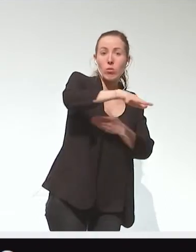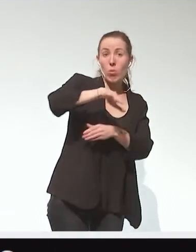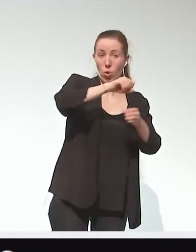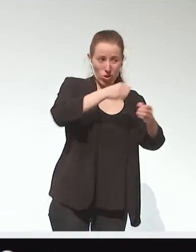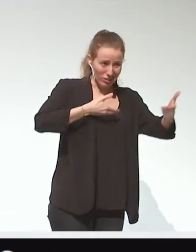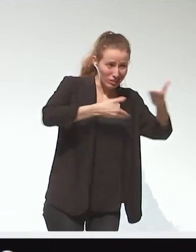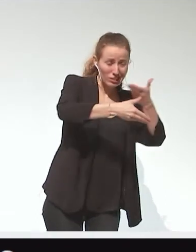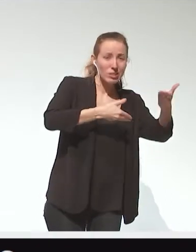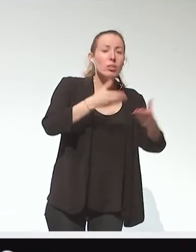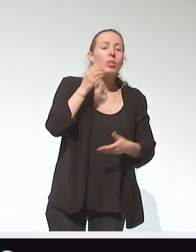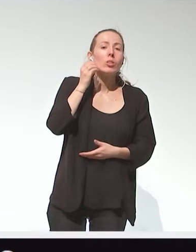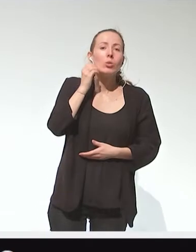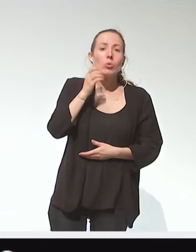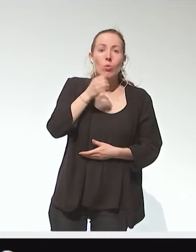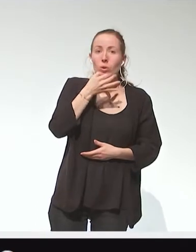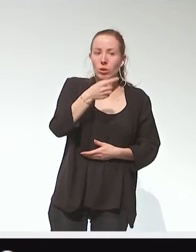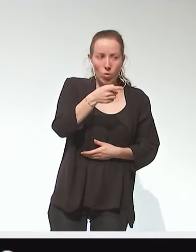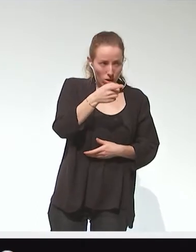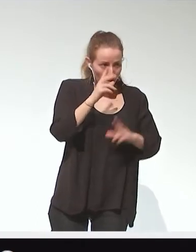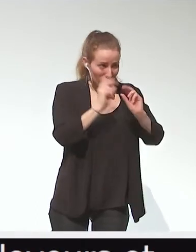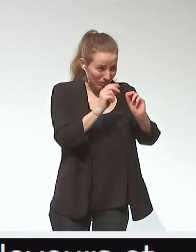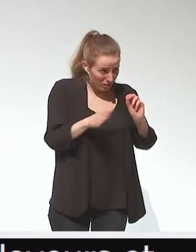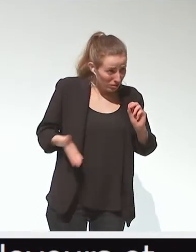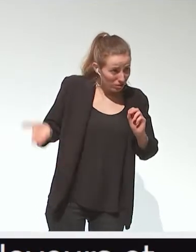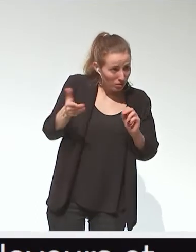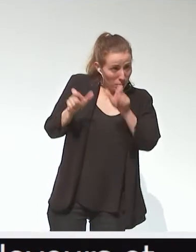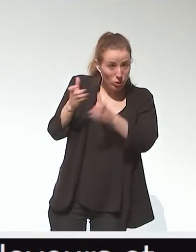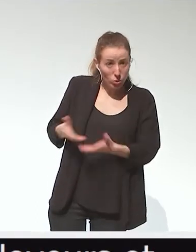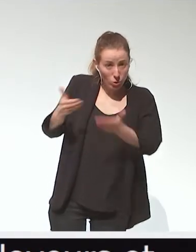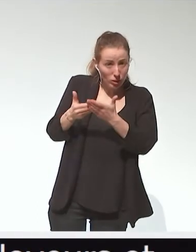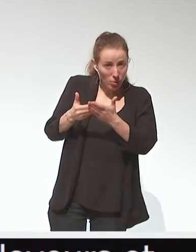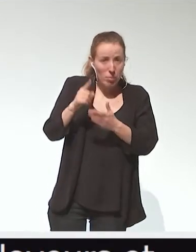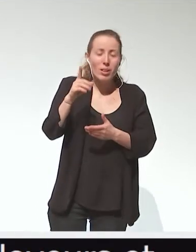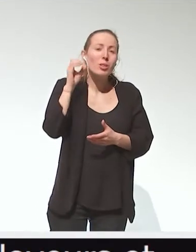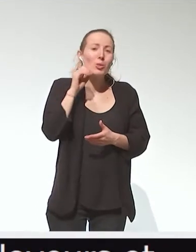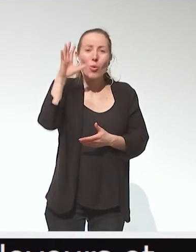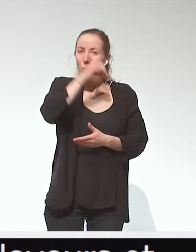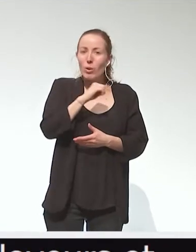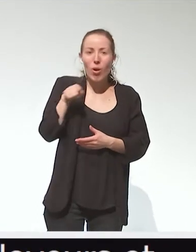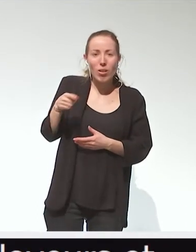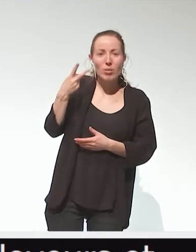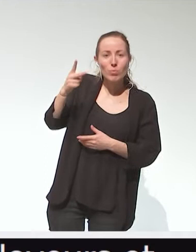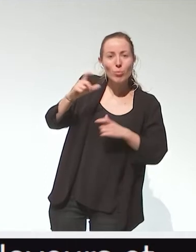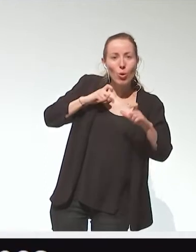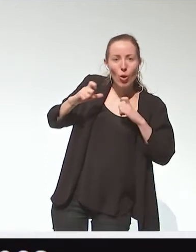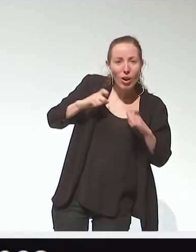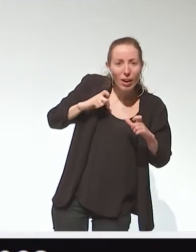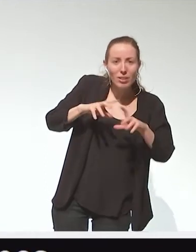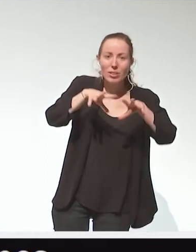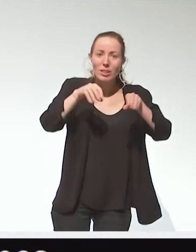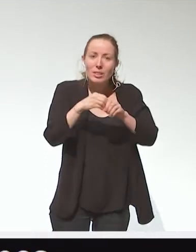a problem with colleagues who sometimes have difficulties working with the person